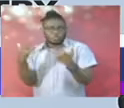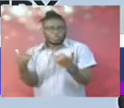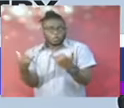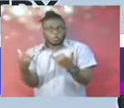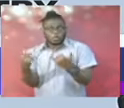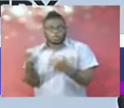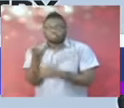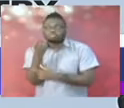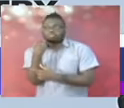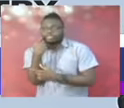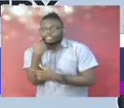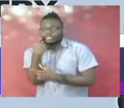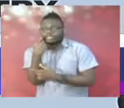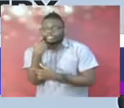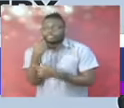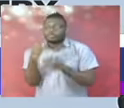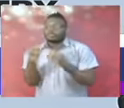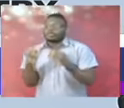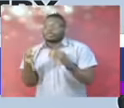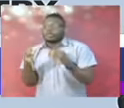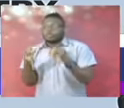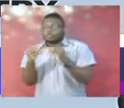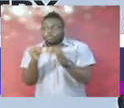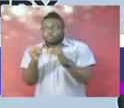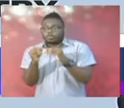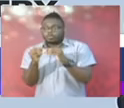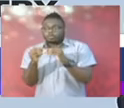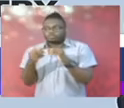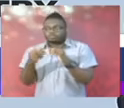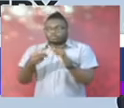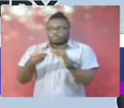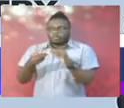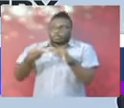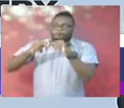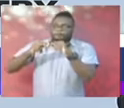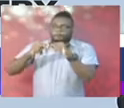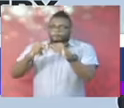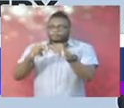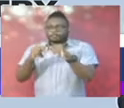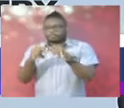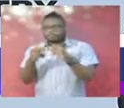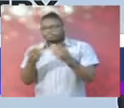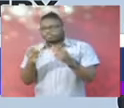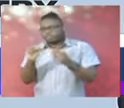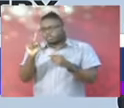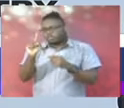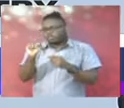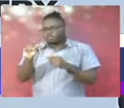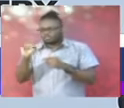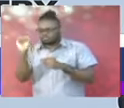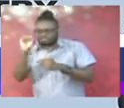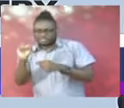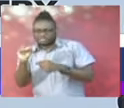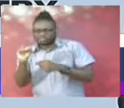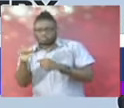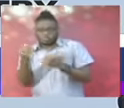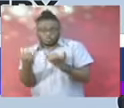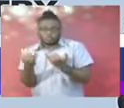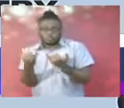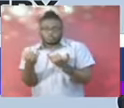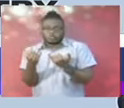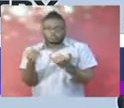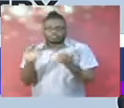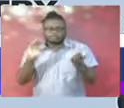UK, similar to other countries around the world. It matters who is infected. So if the 33,000